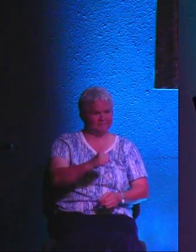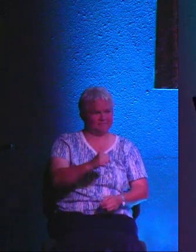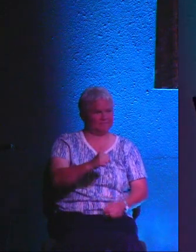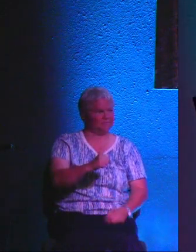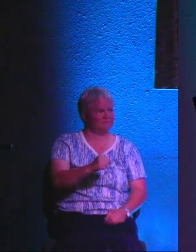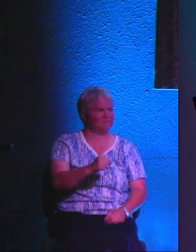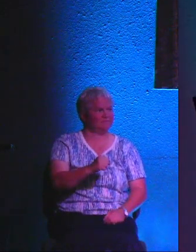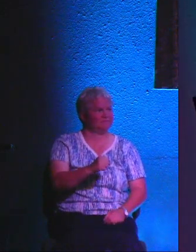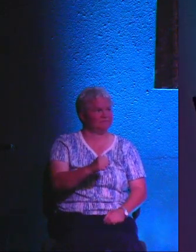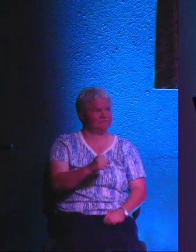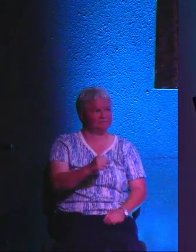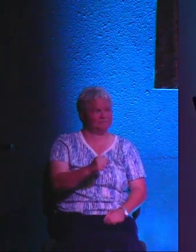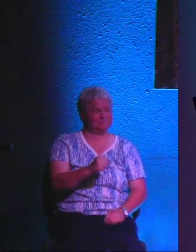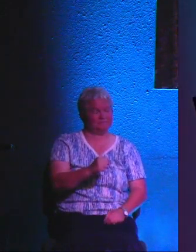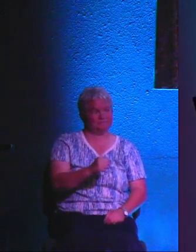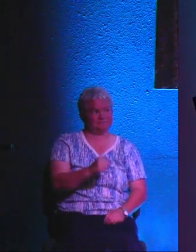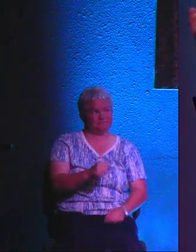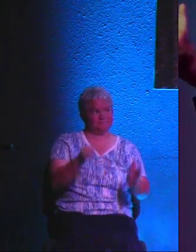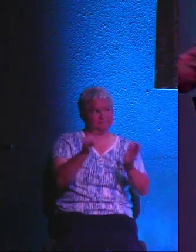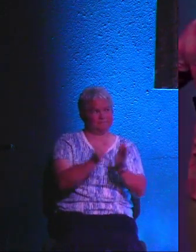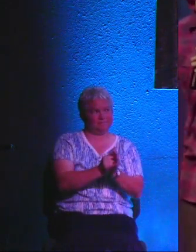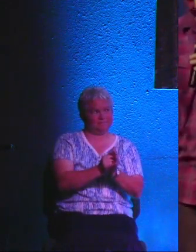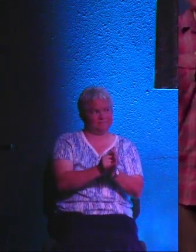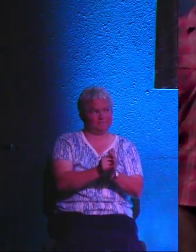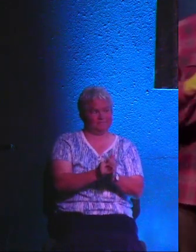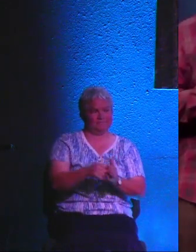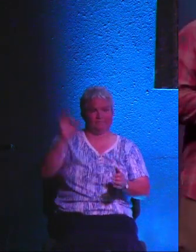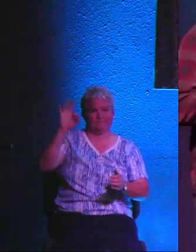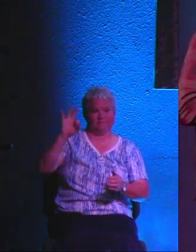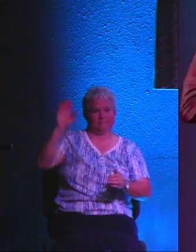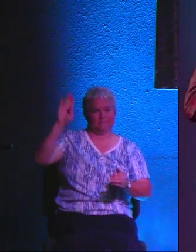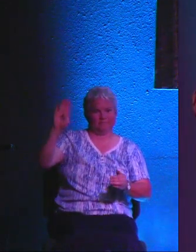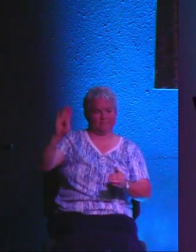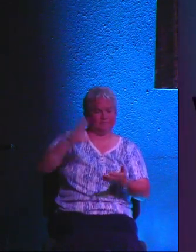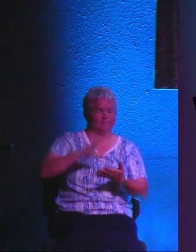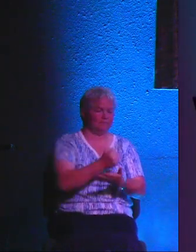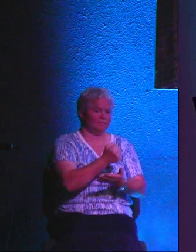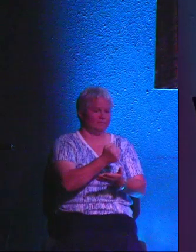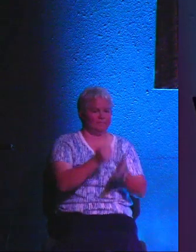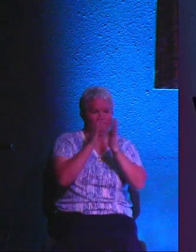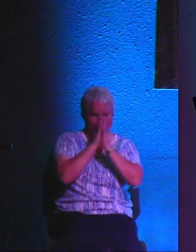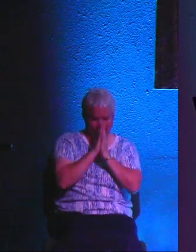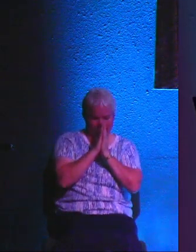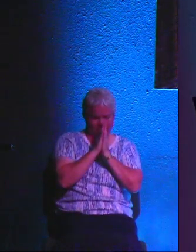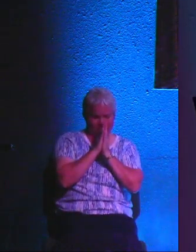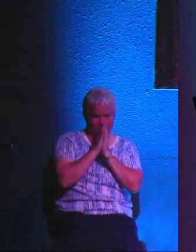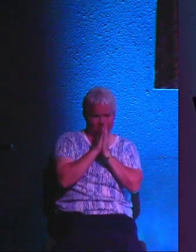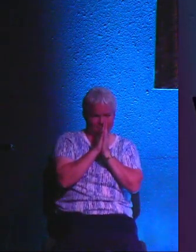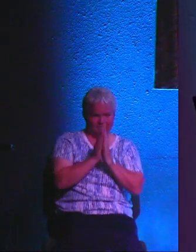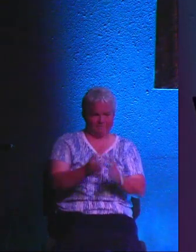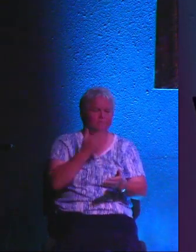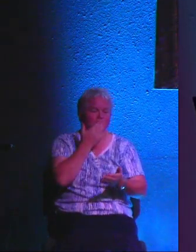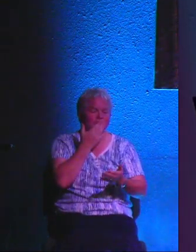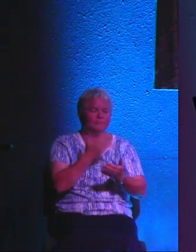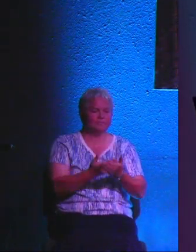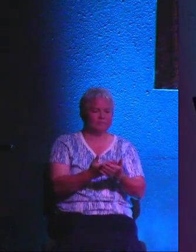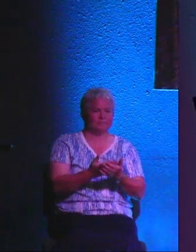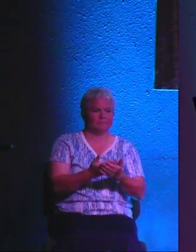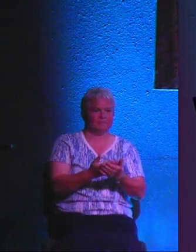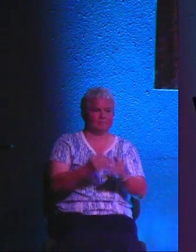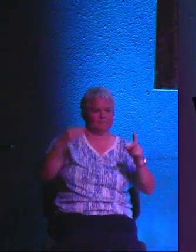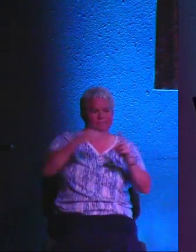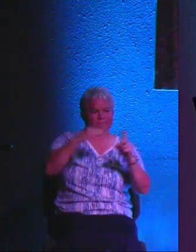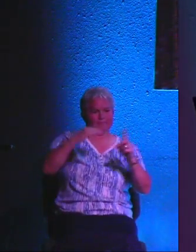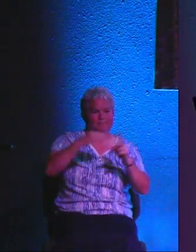anyway. All right, well, that's... If you're on Facebook, sorry you missed that prayer, but that's a good reminder. You need to be